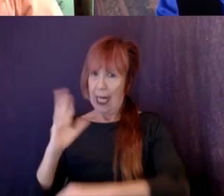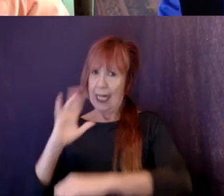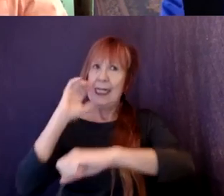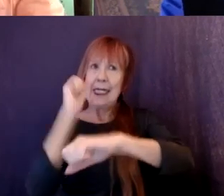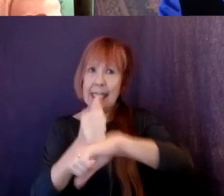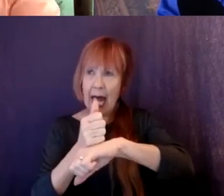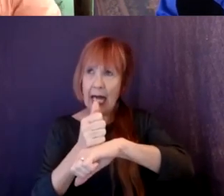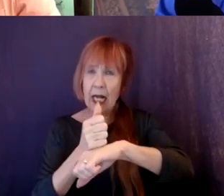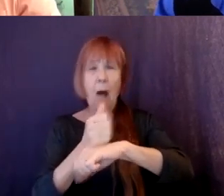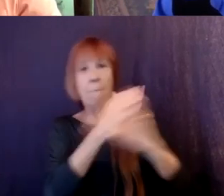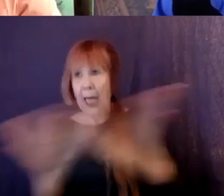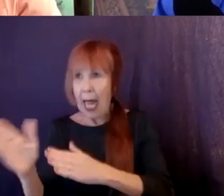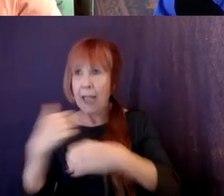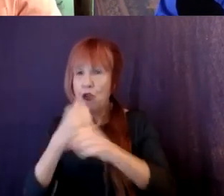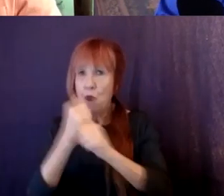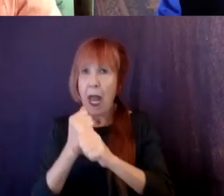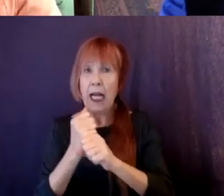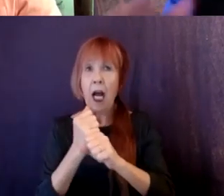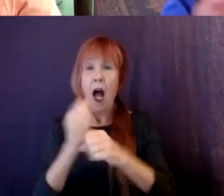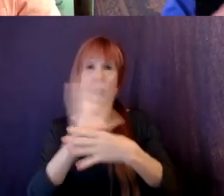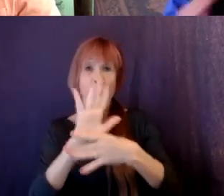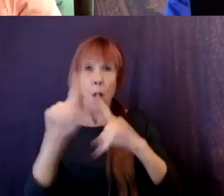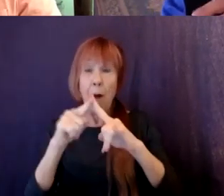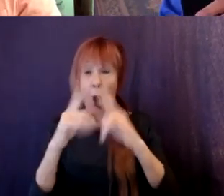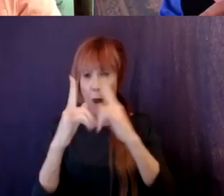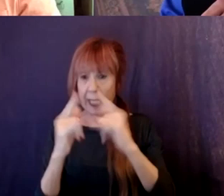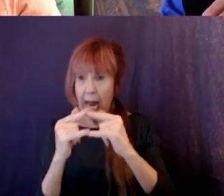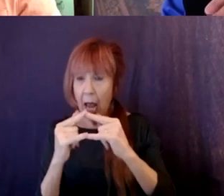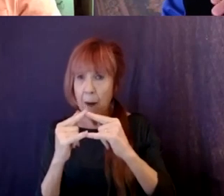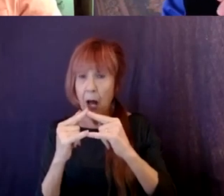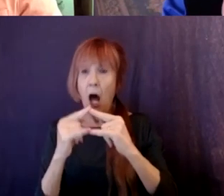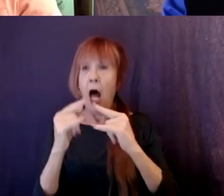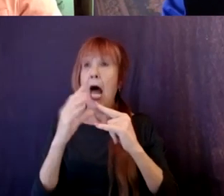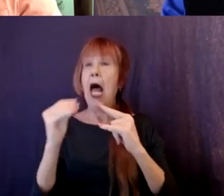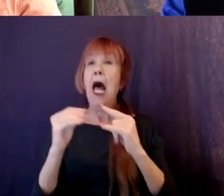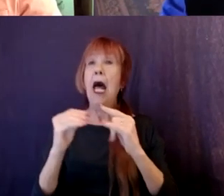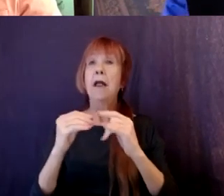set to make a film about the camp, and did the story change